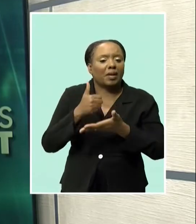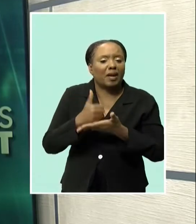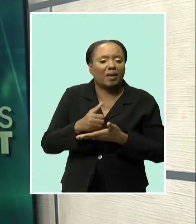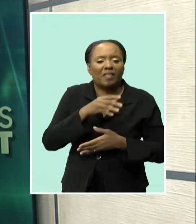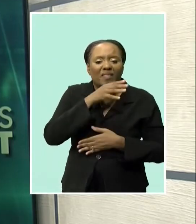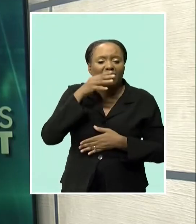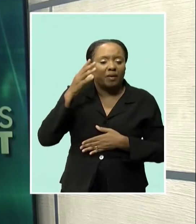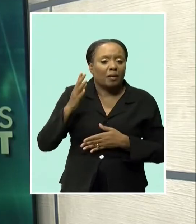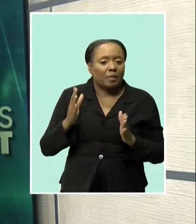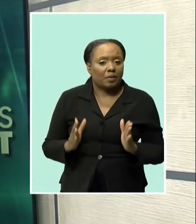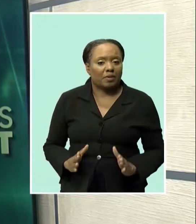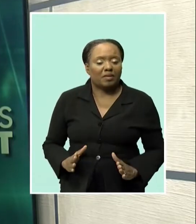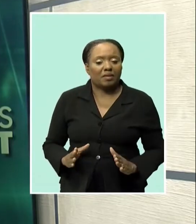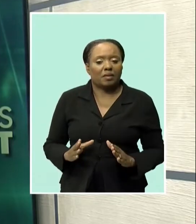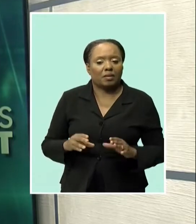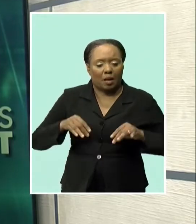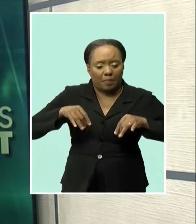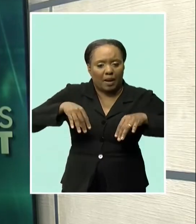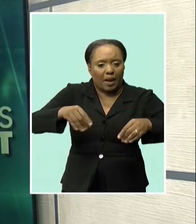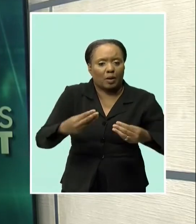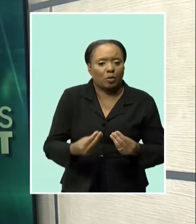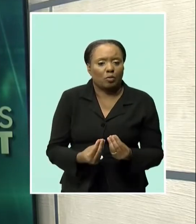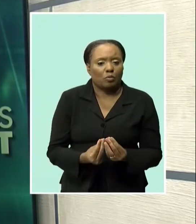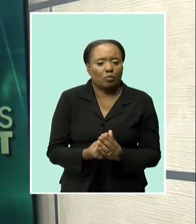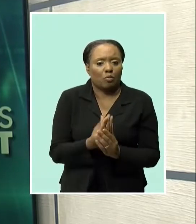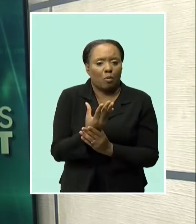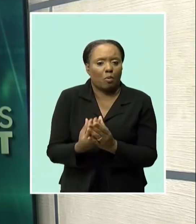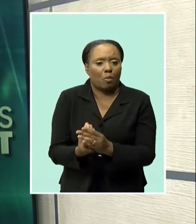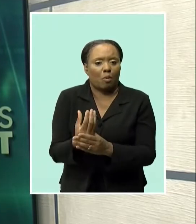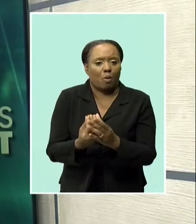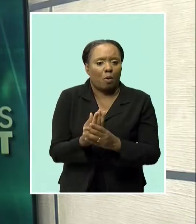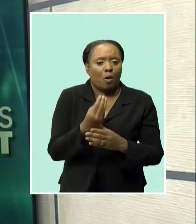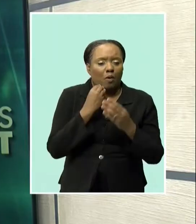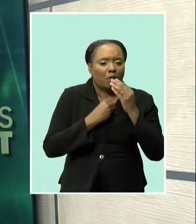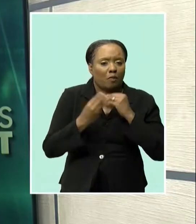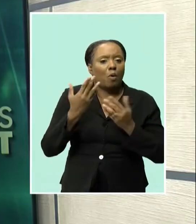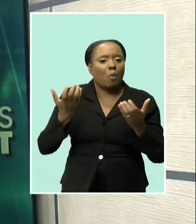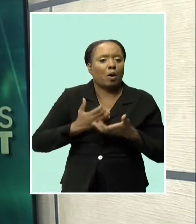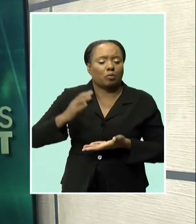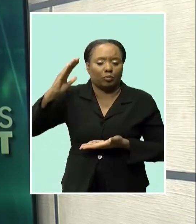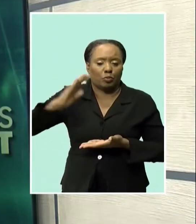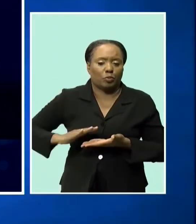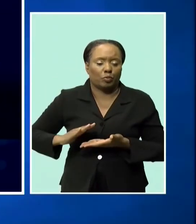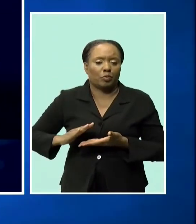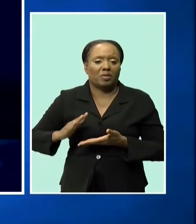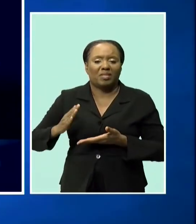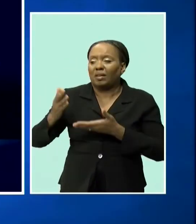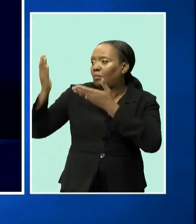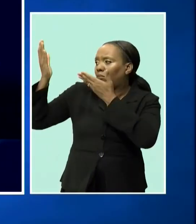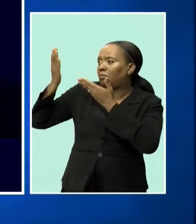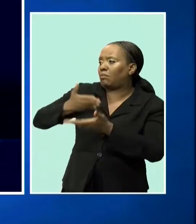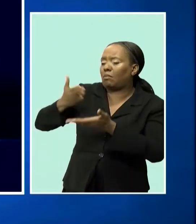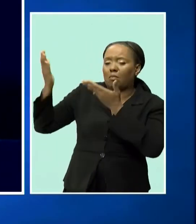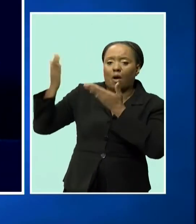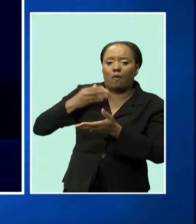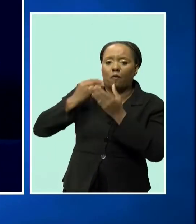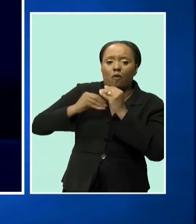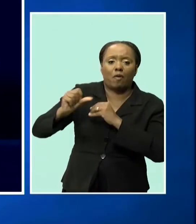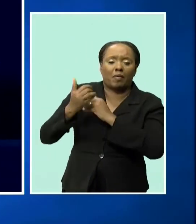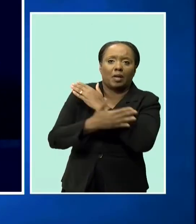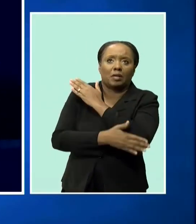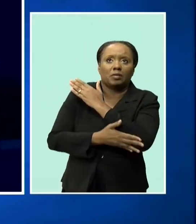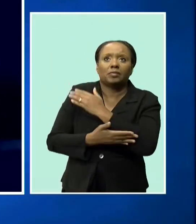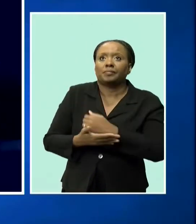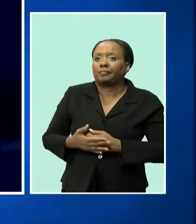to reduce the country's food import bill by 25% by 2025. I strongly believe that we are doing a lot